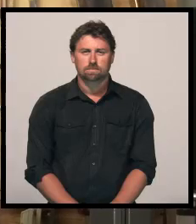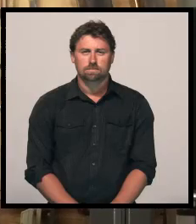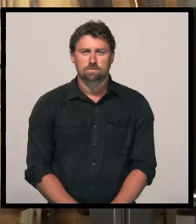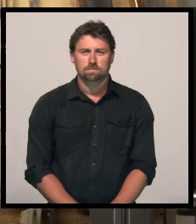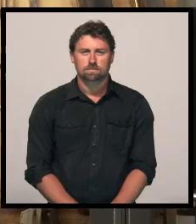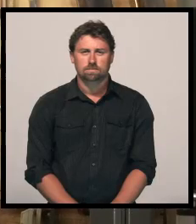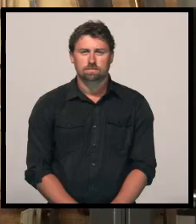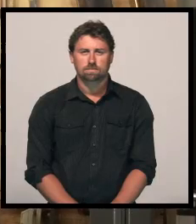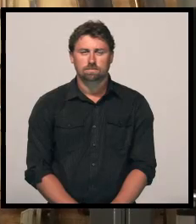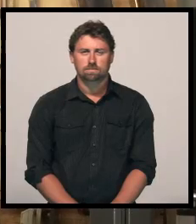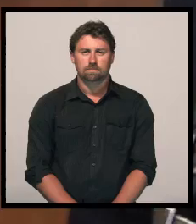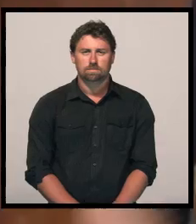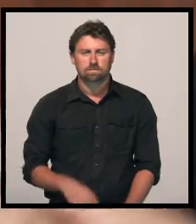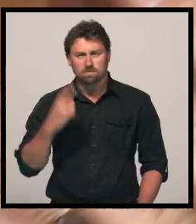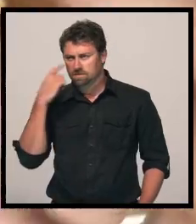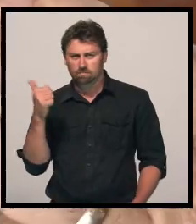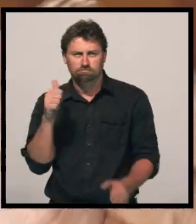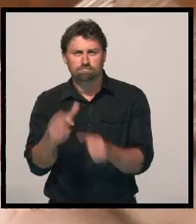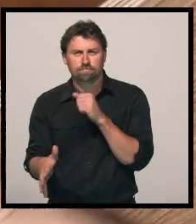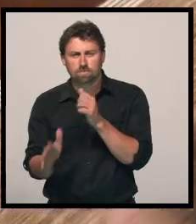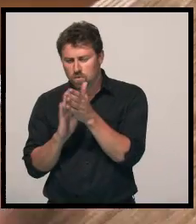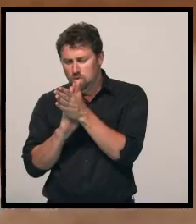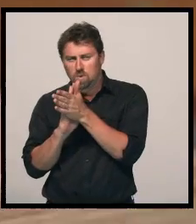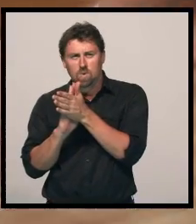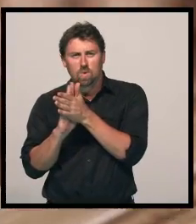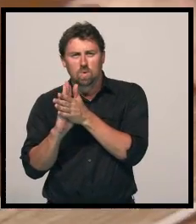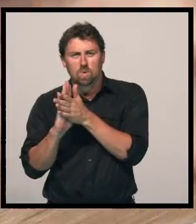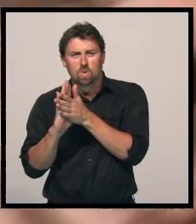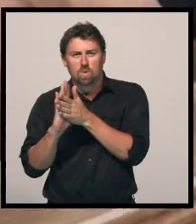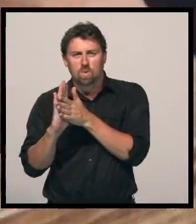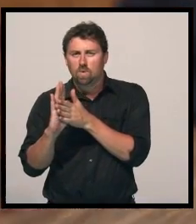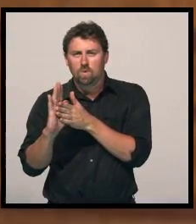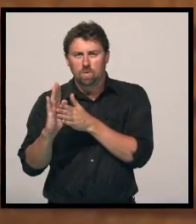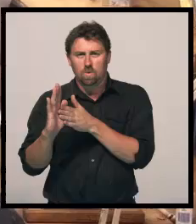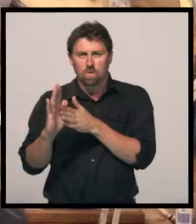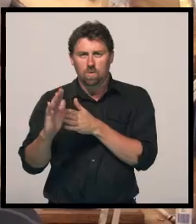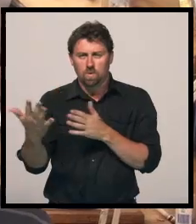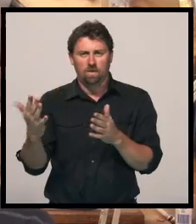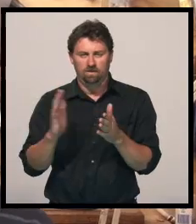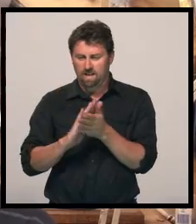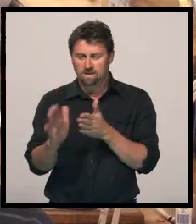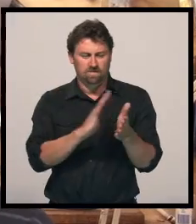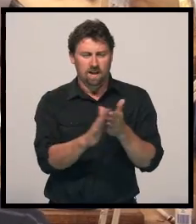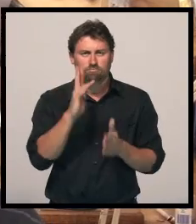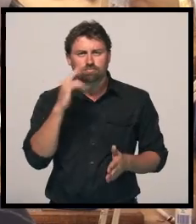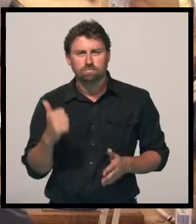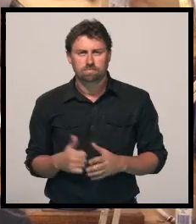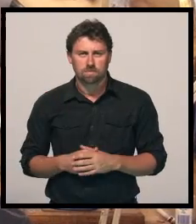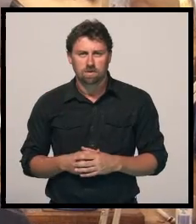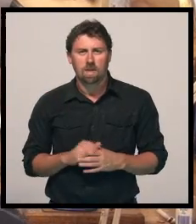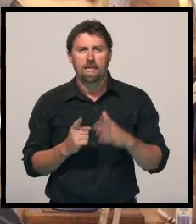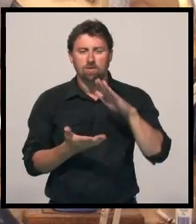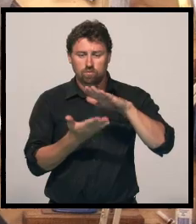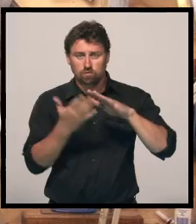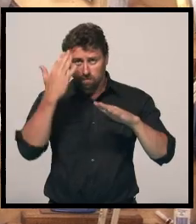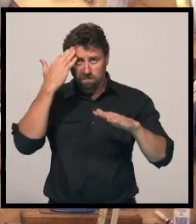See what a great job it does? It follows the profile of the edge. Now it's nice and flat. Now we've got the top and the bottom, and the